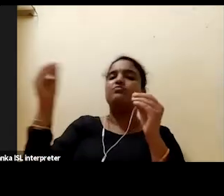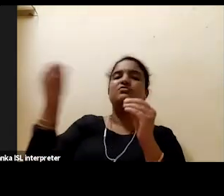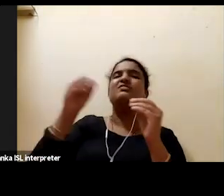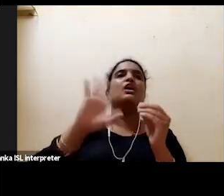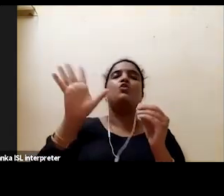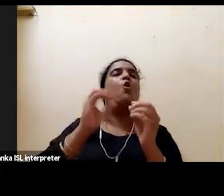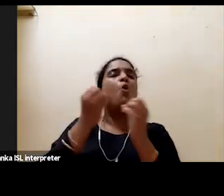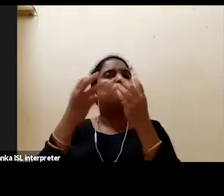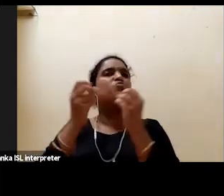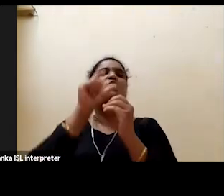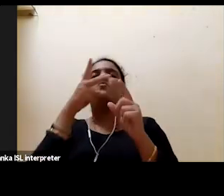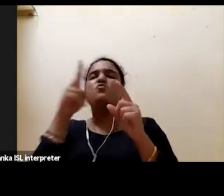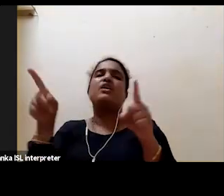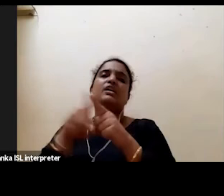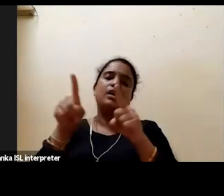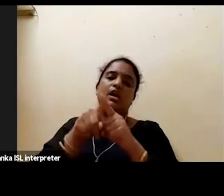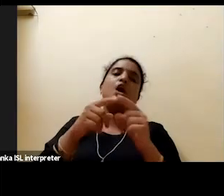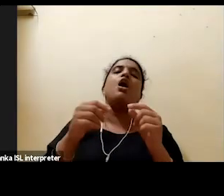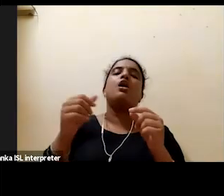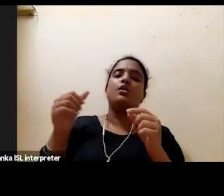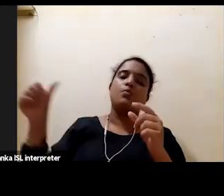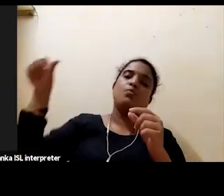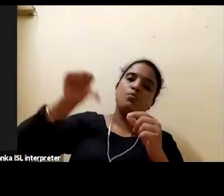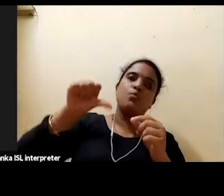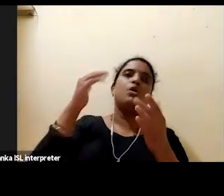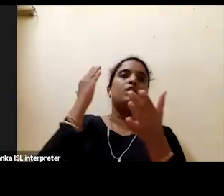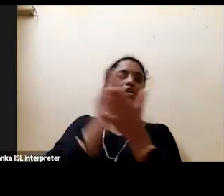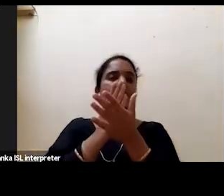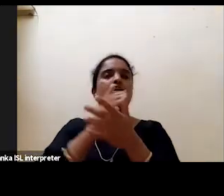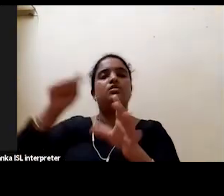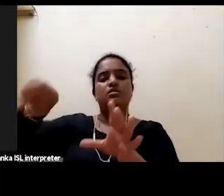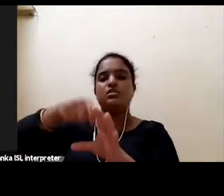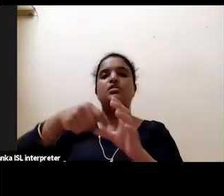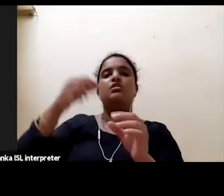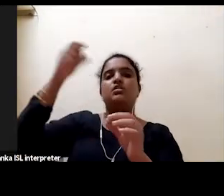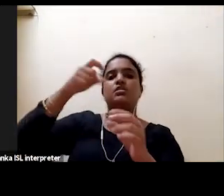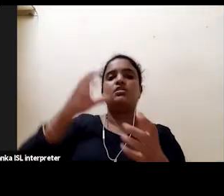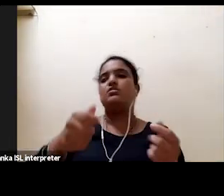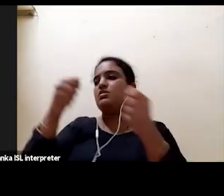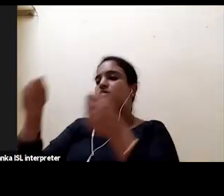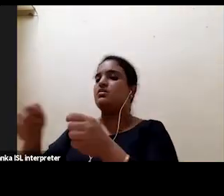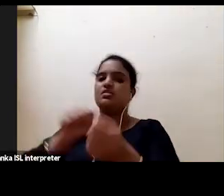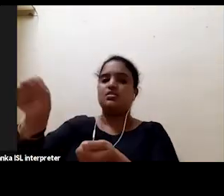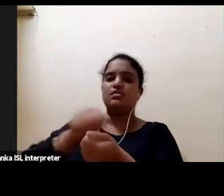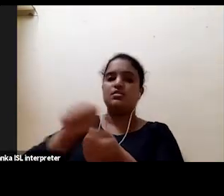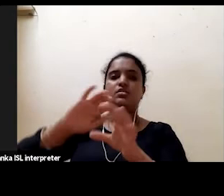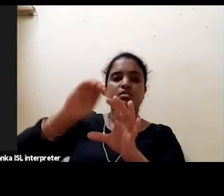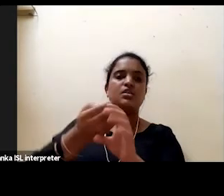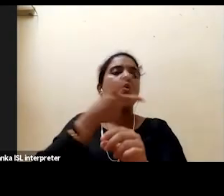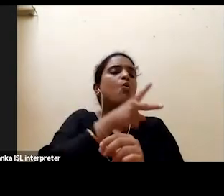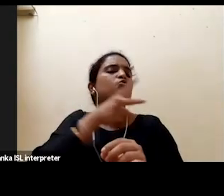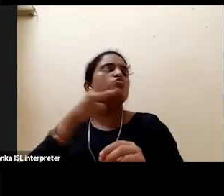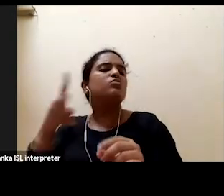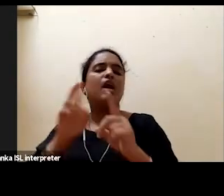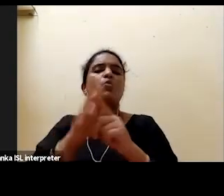words that you can use in your things, like pour, cut, stir, drizzle, transfer, scrape, scoop. So many words are there. Use